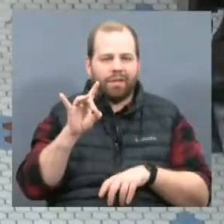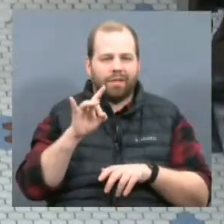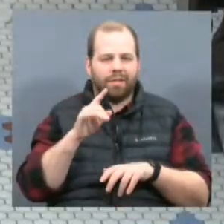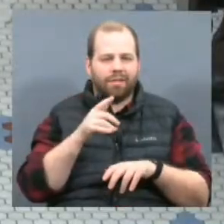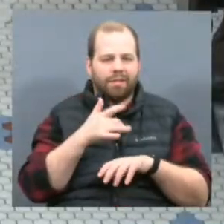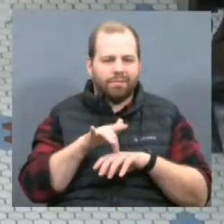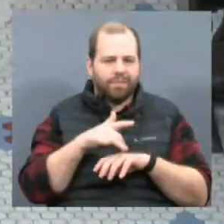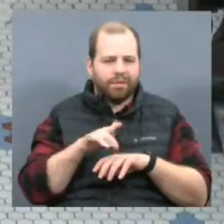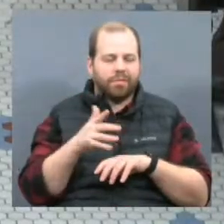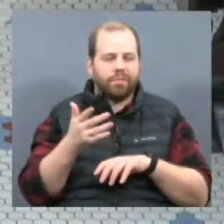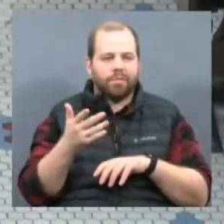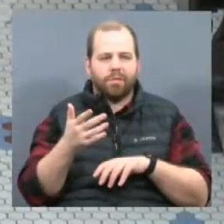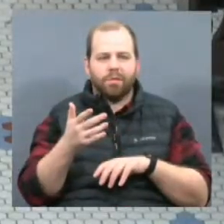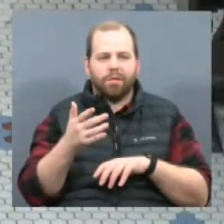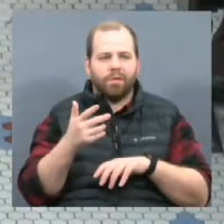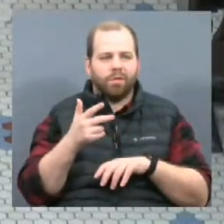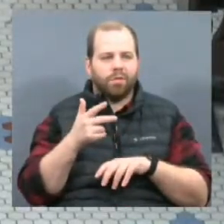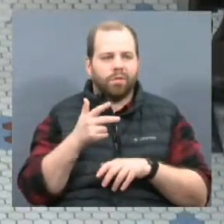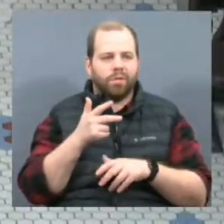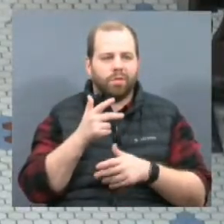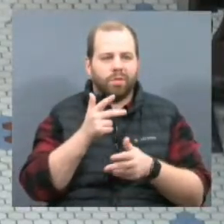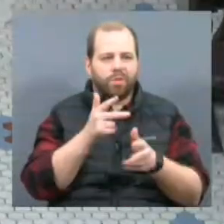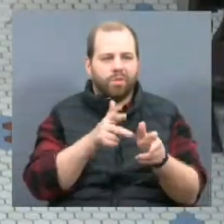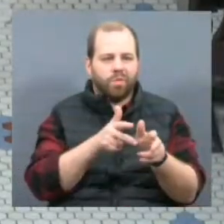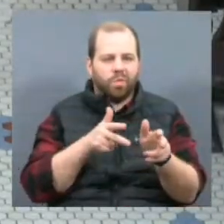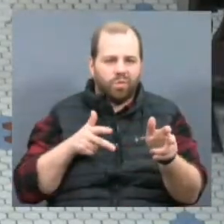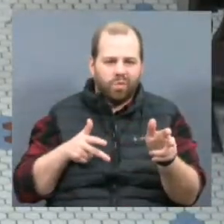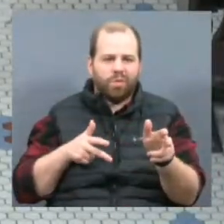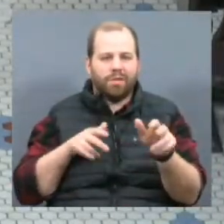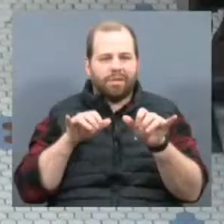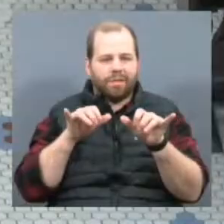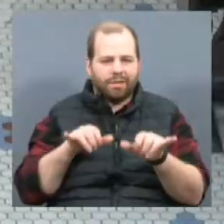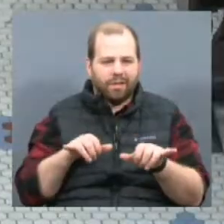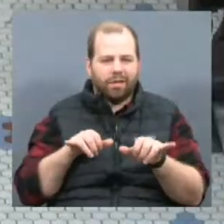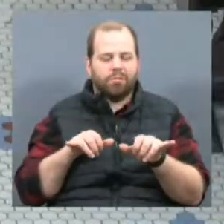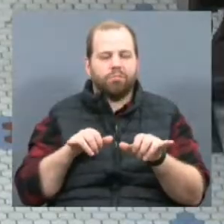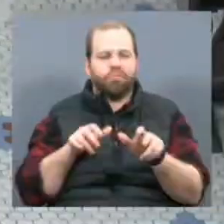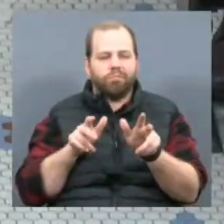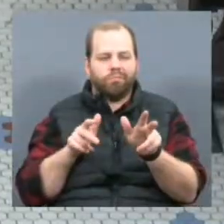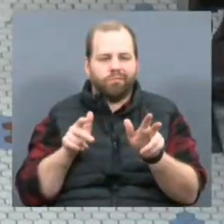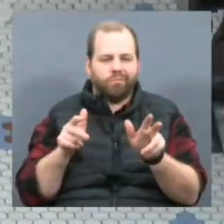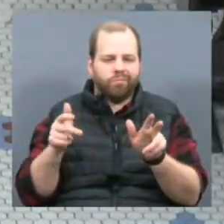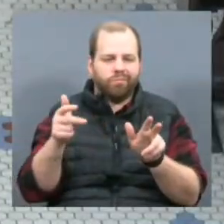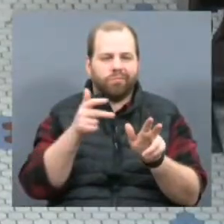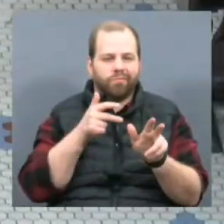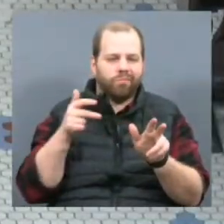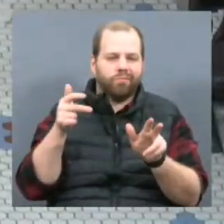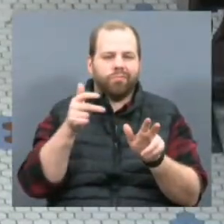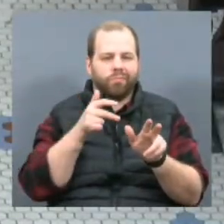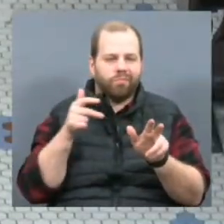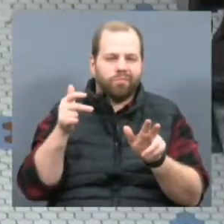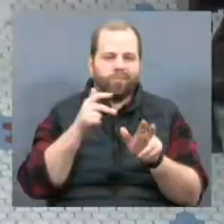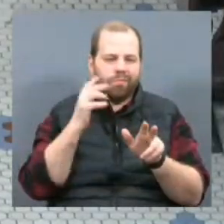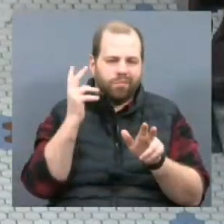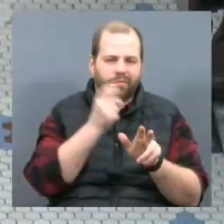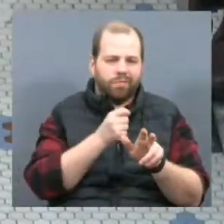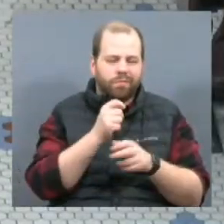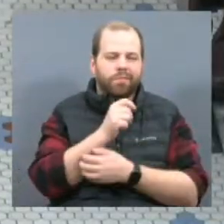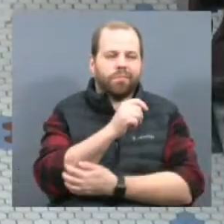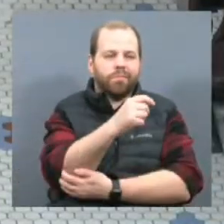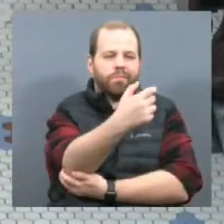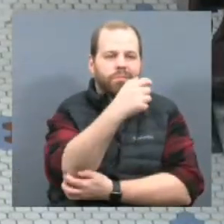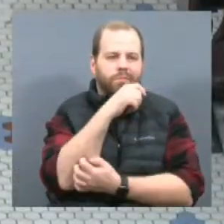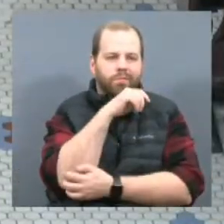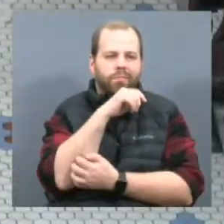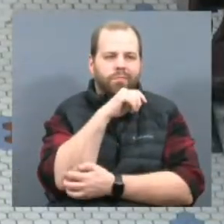The school pickup line, just like any other school, they stay in their vehicle, they circle through, and then they move on. Okay, So that's not,